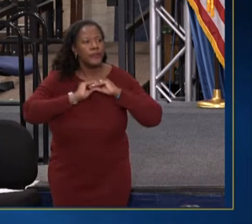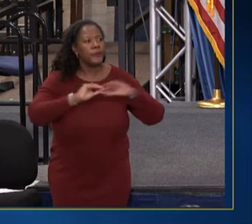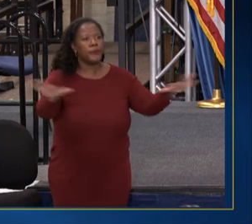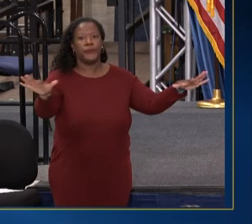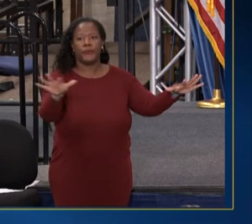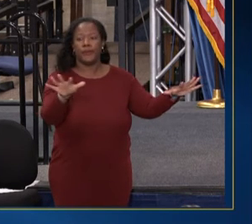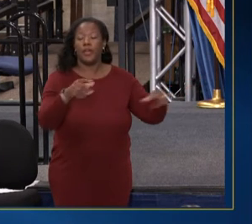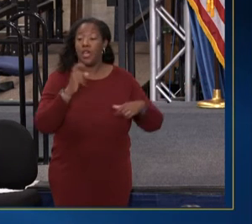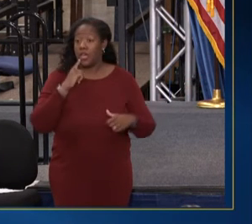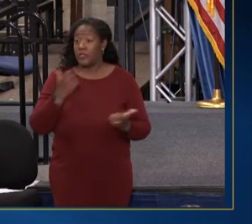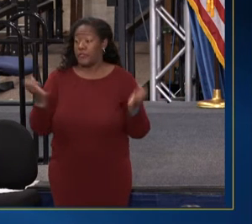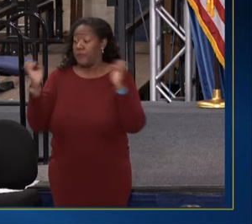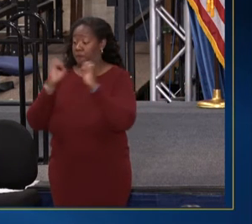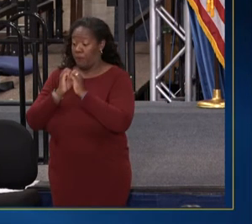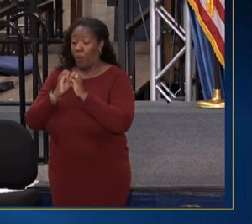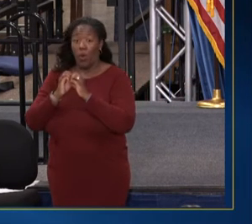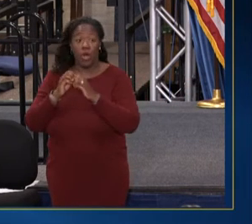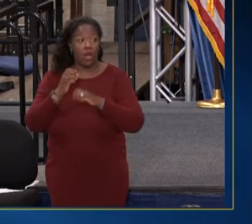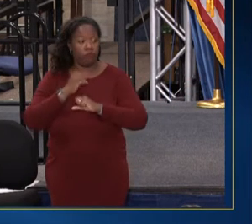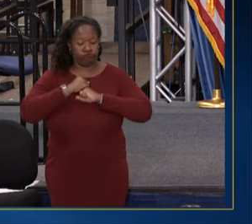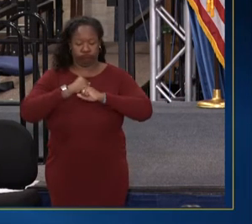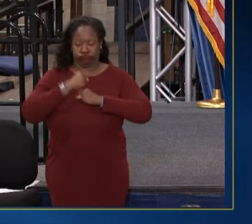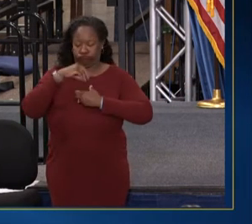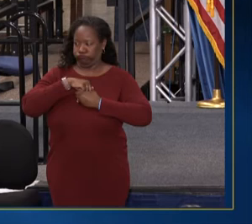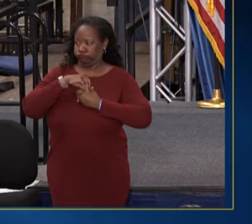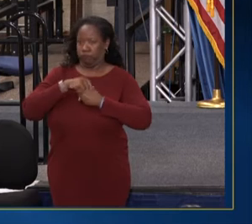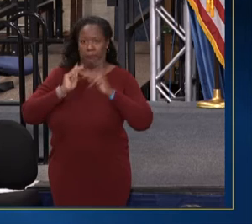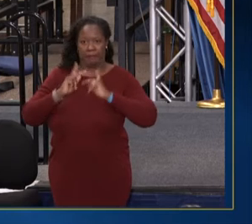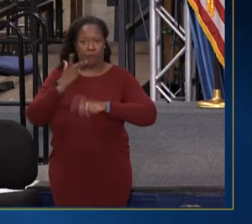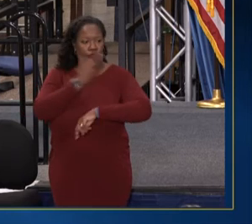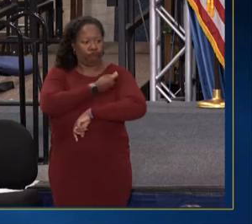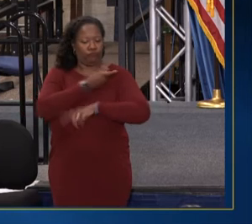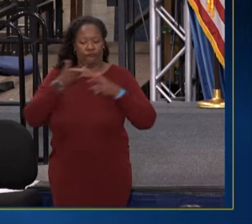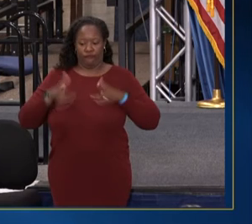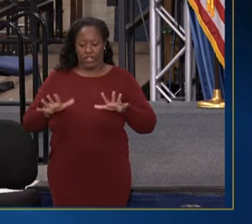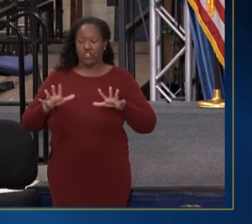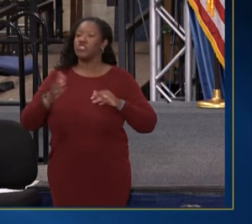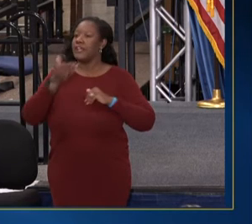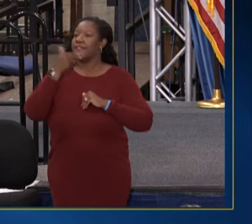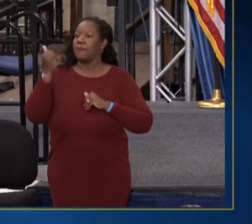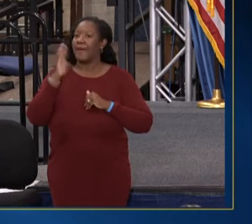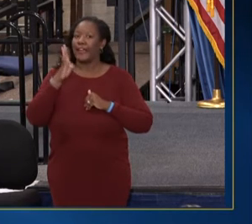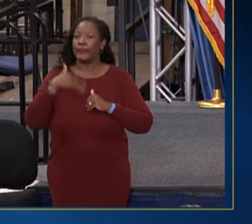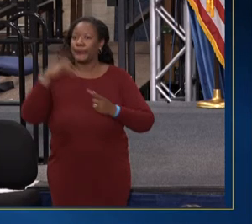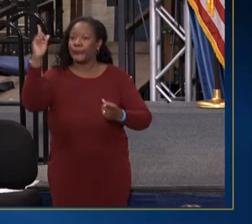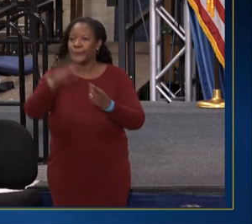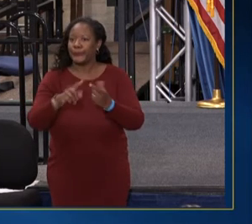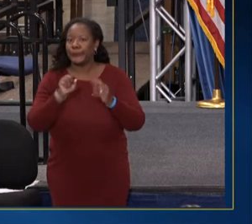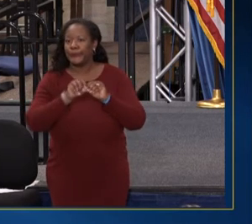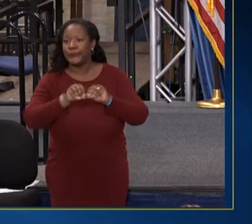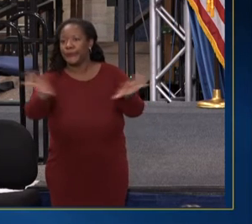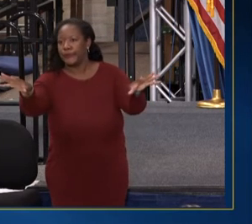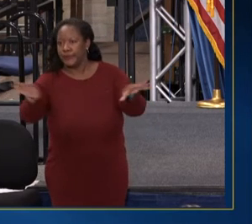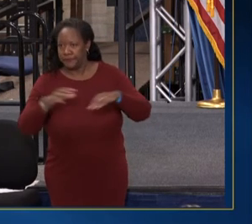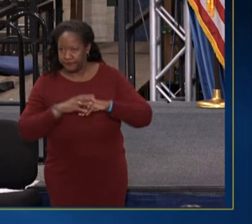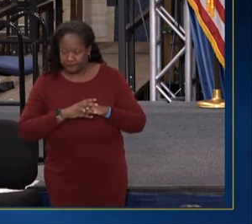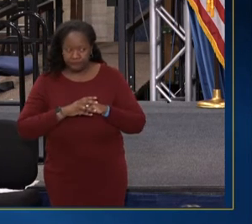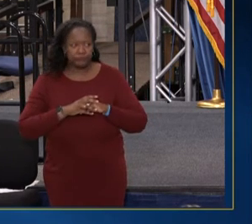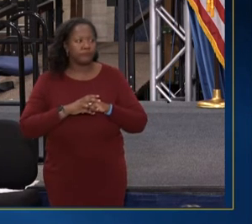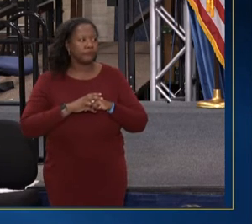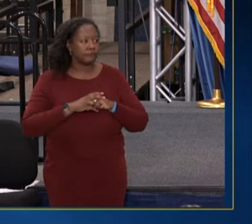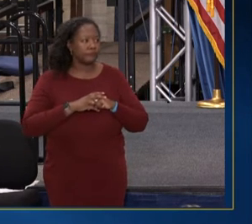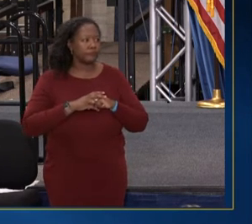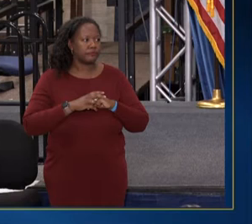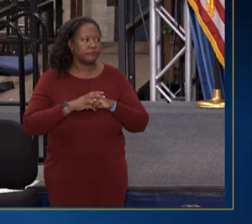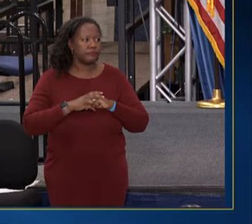found was that the more immunity that you have in the population, the better you do. So the less likely you're going to have any Mpox